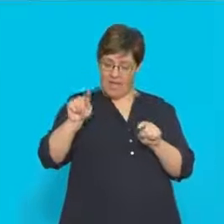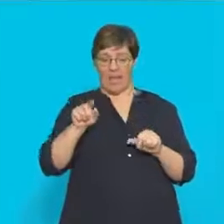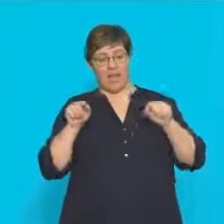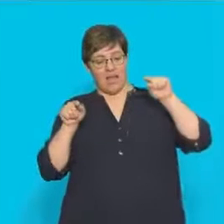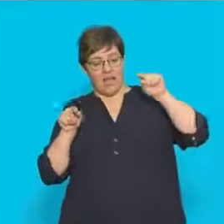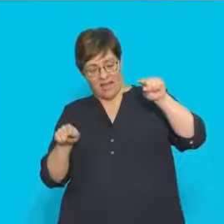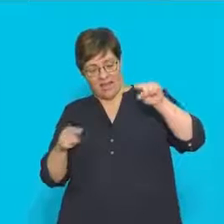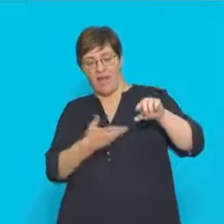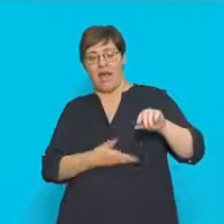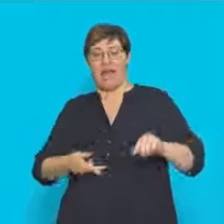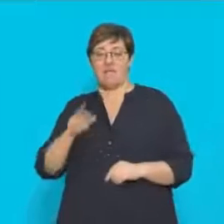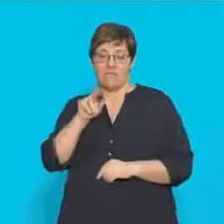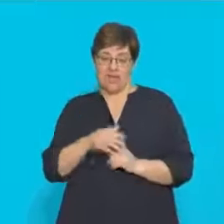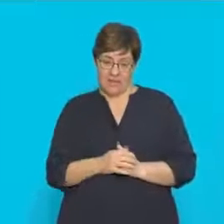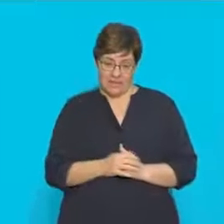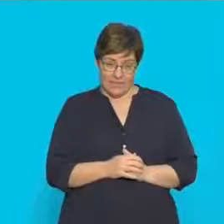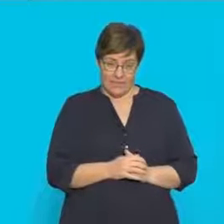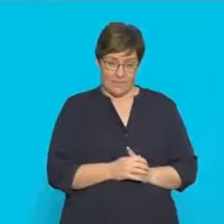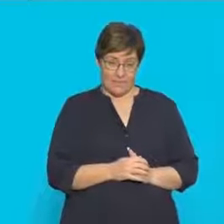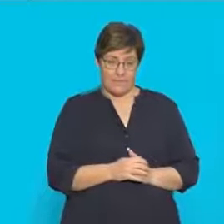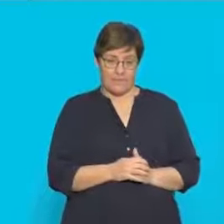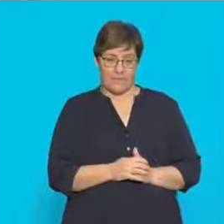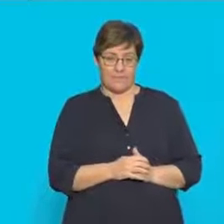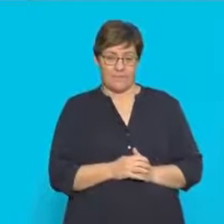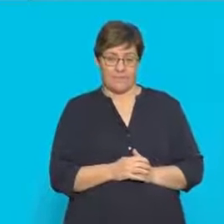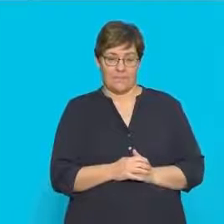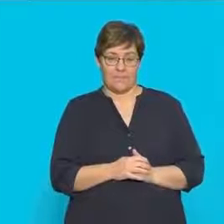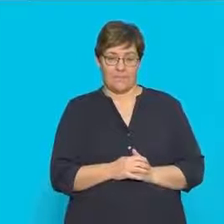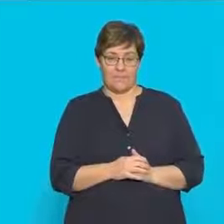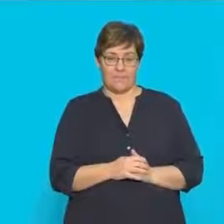and we need one half pair.